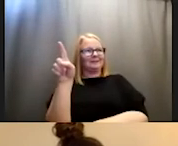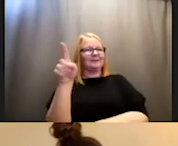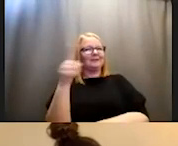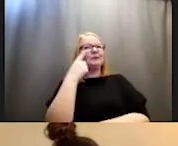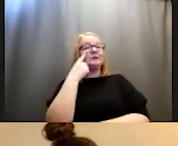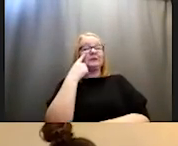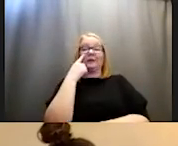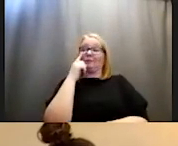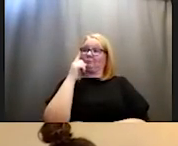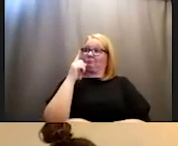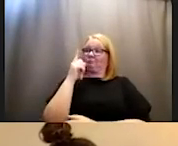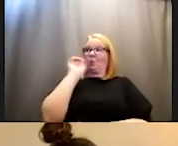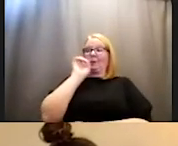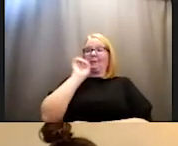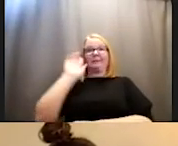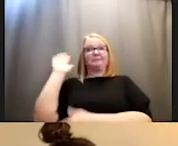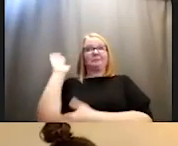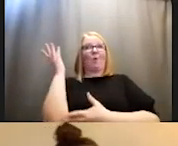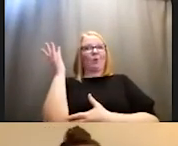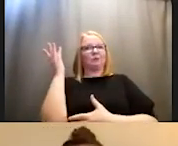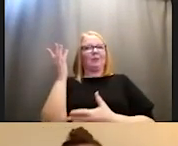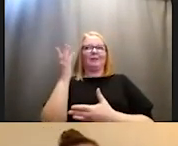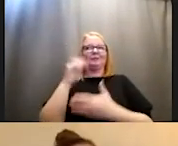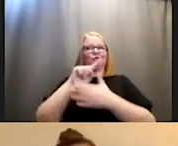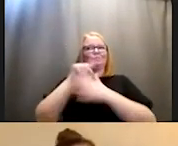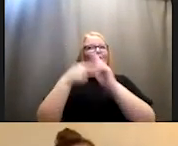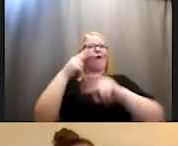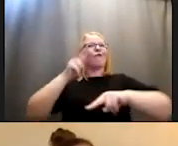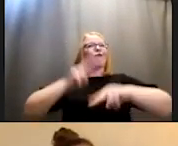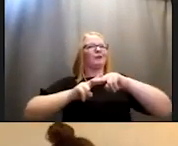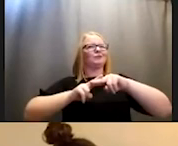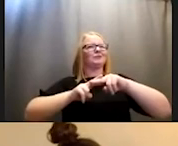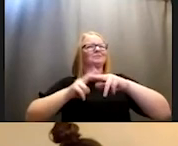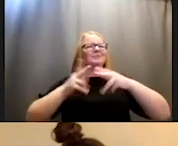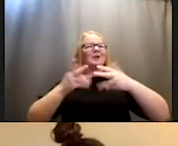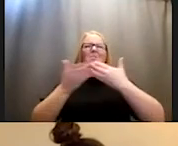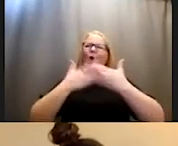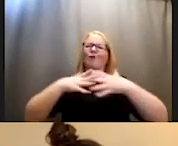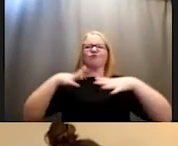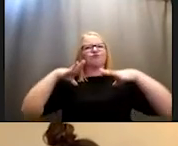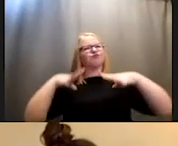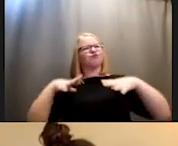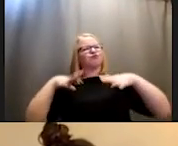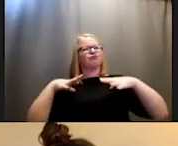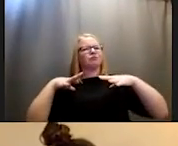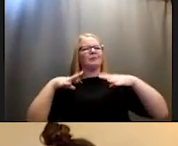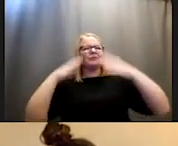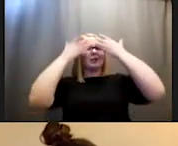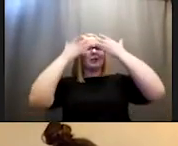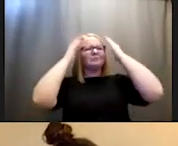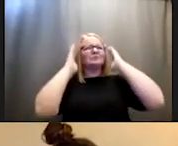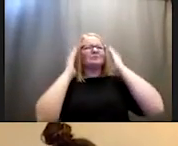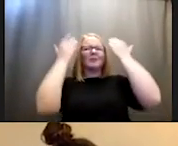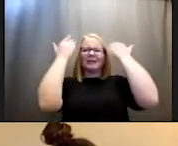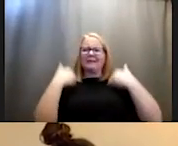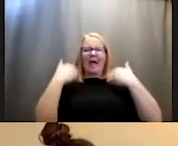models from 1965, again by John French, and it's a lot more relaxed. The hair is a lot more relaxed, it's worn down